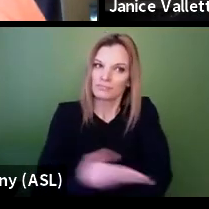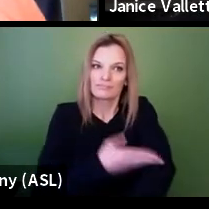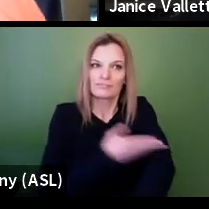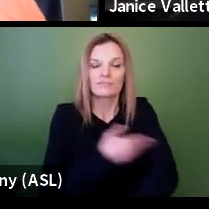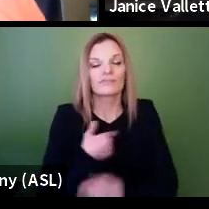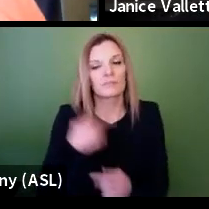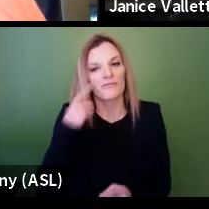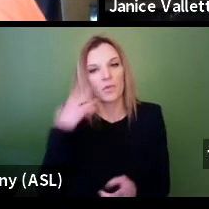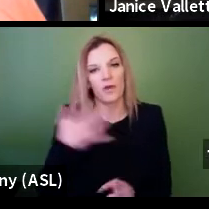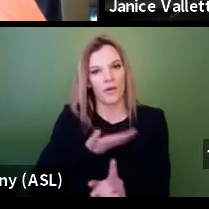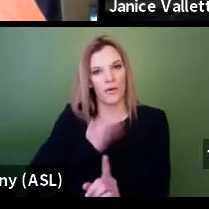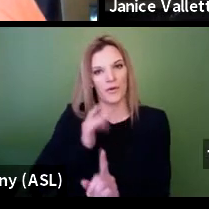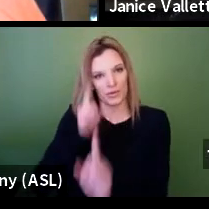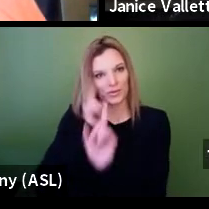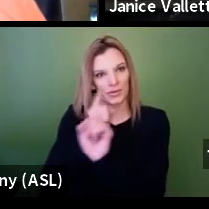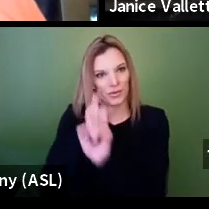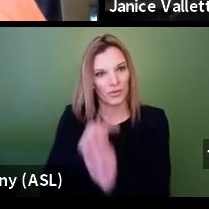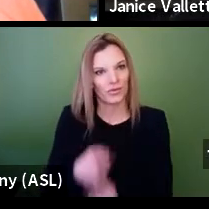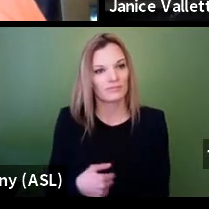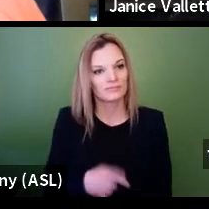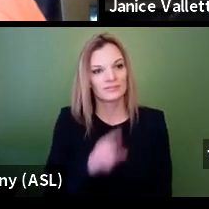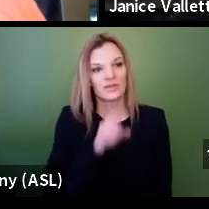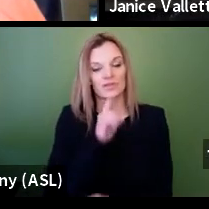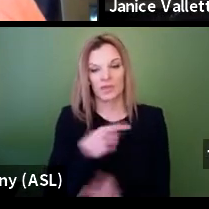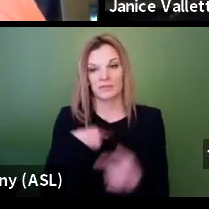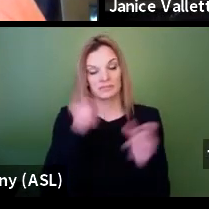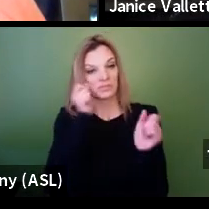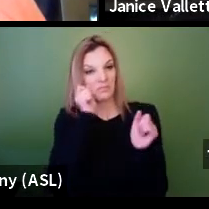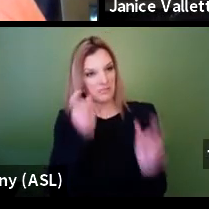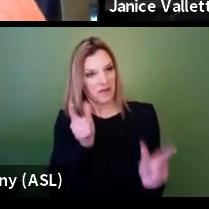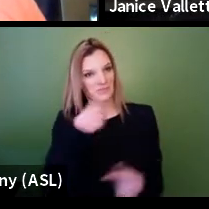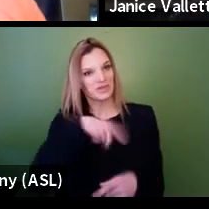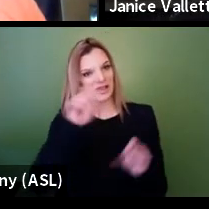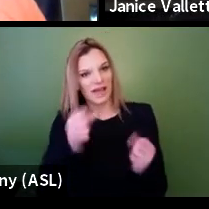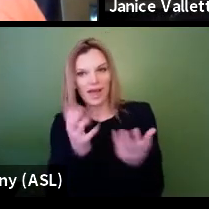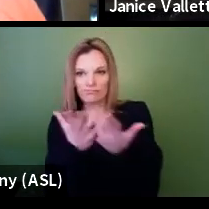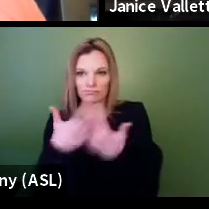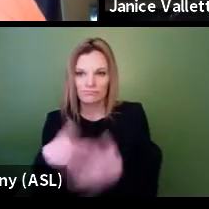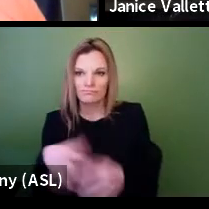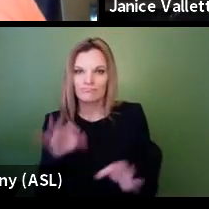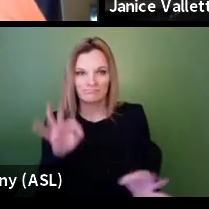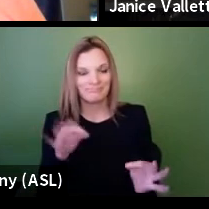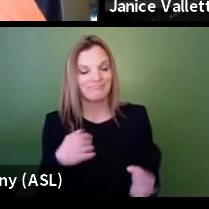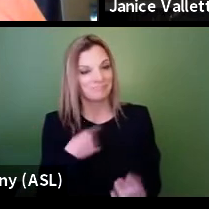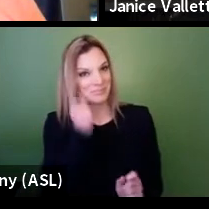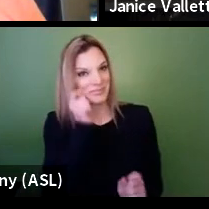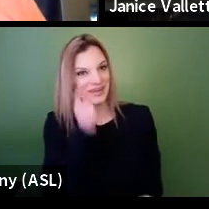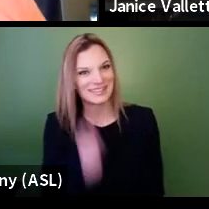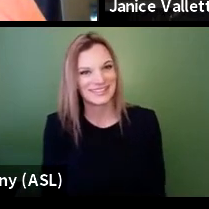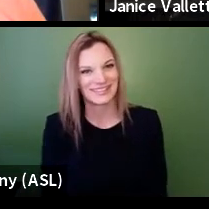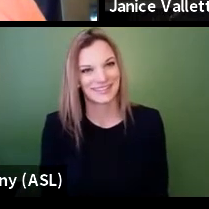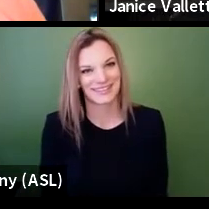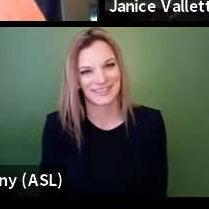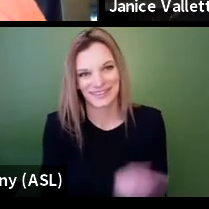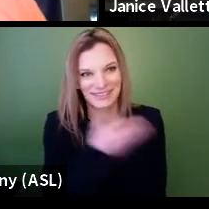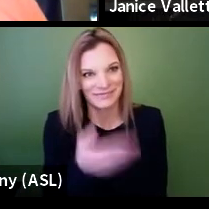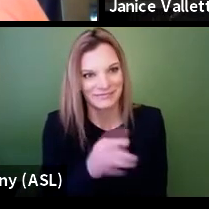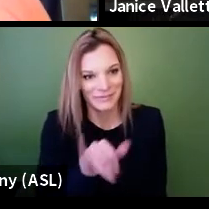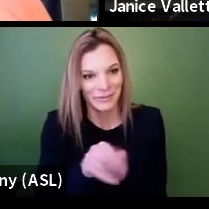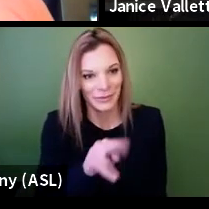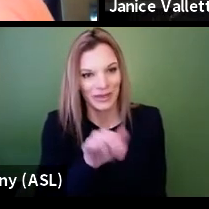goal. That's just been pleasantly surprising to me. Thank you. Juanita, what do you have to